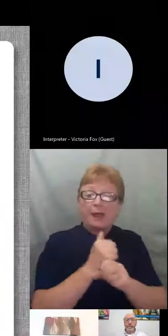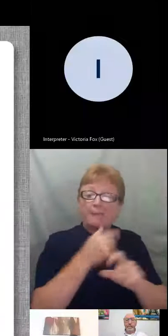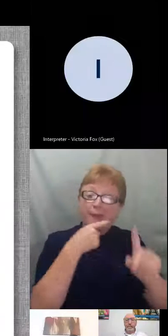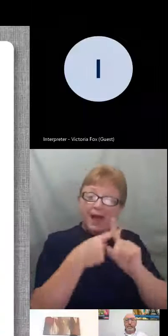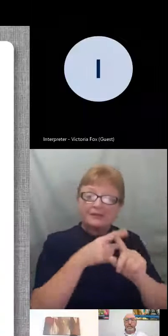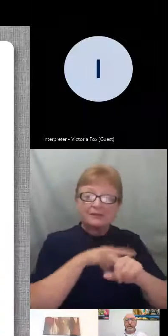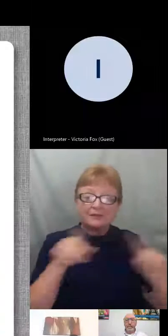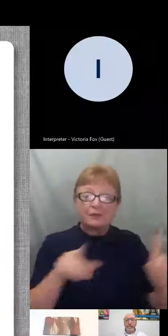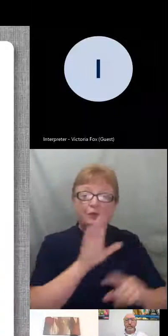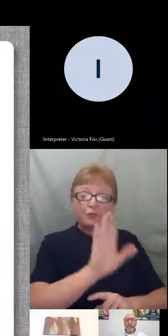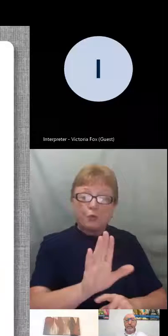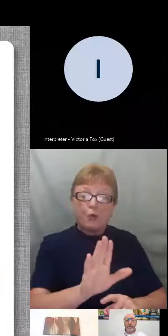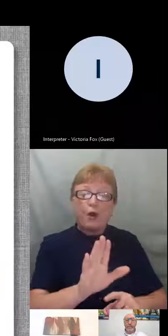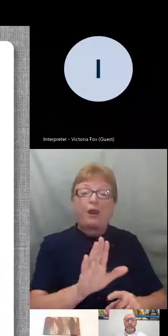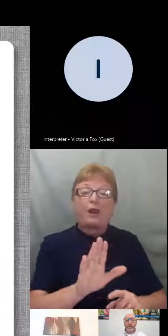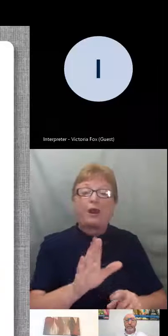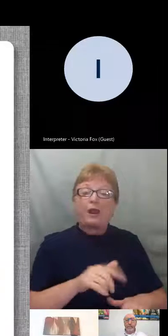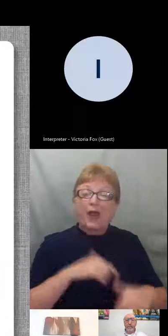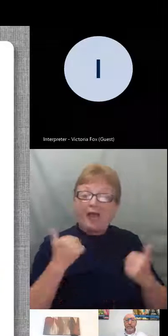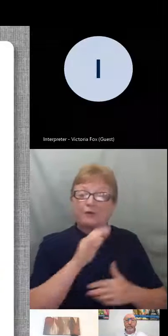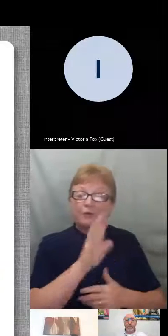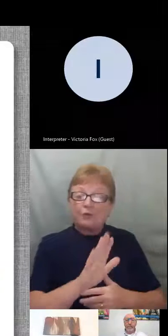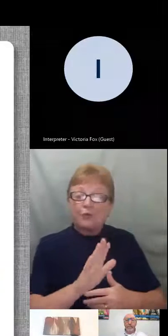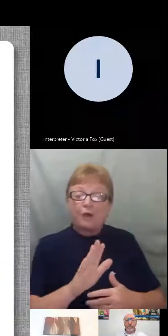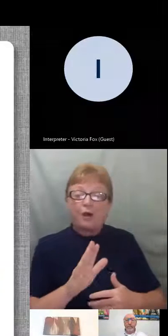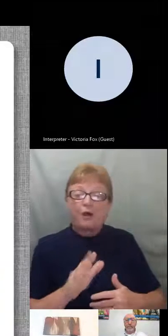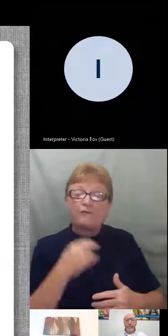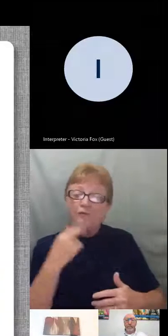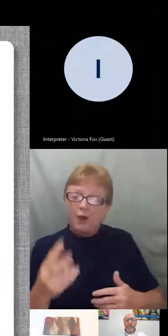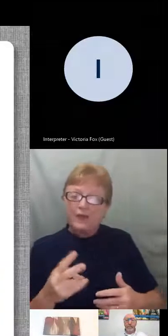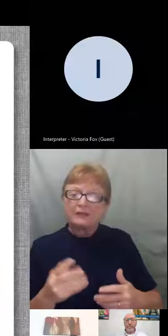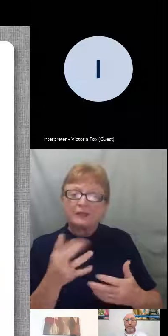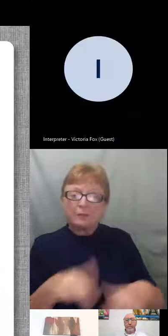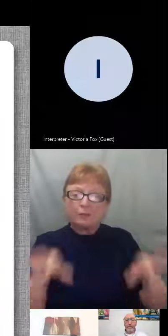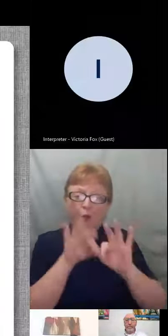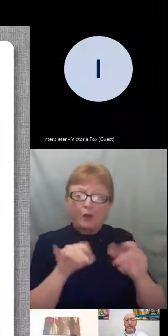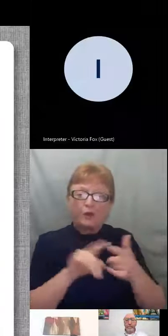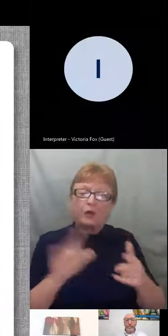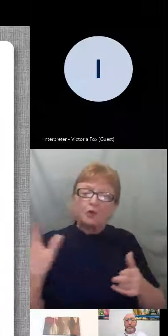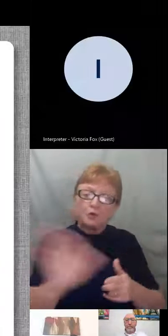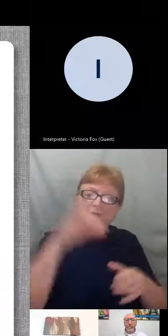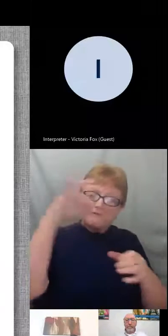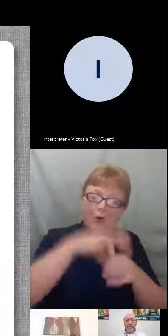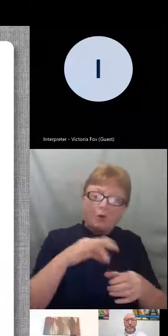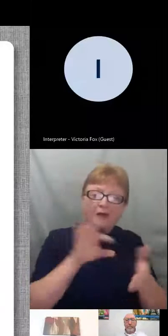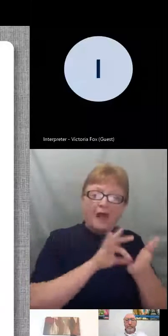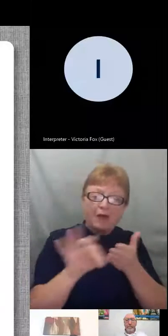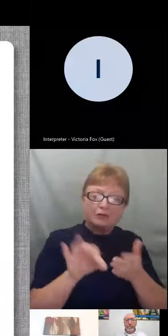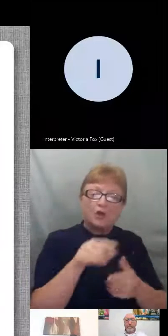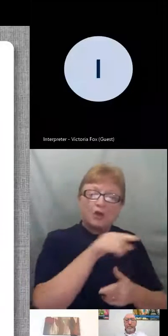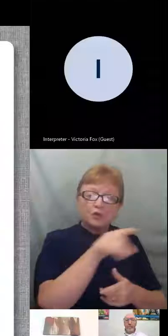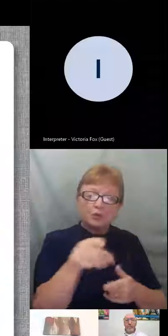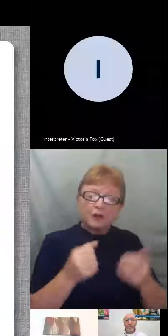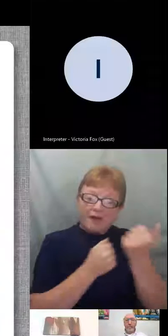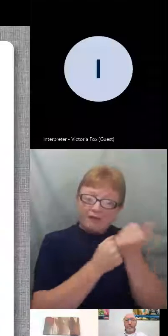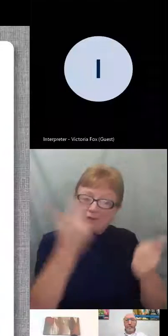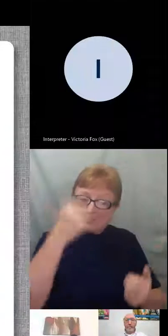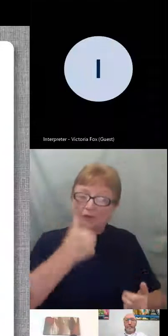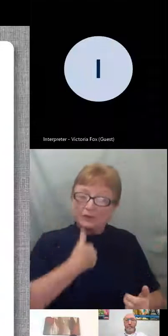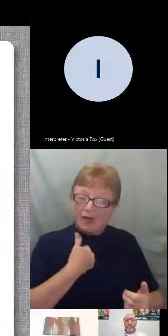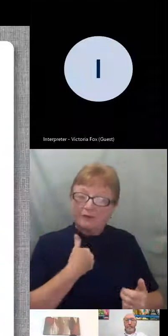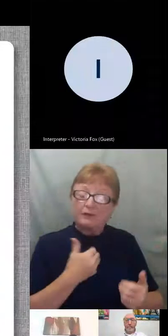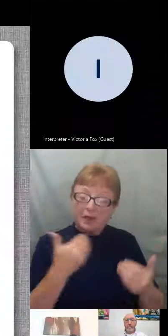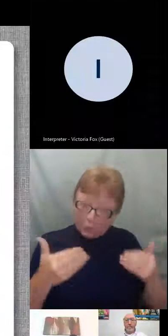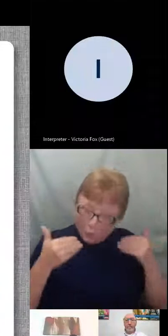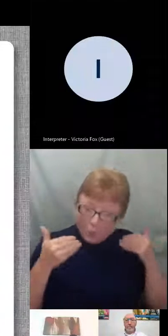voice matters, your vote counts. You have the role as an advocate for yourself, so make your voice